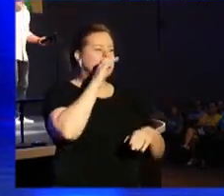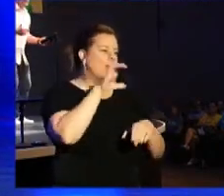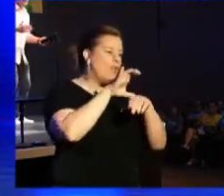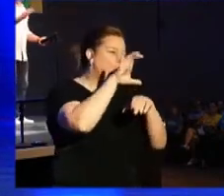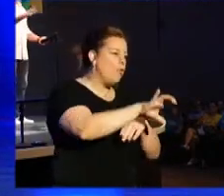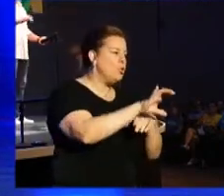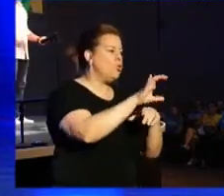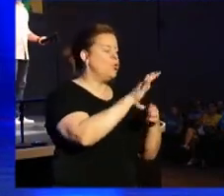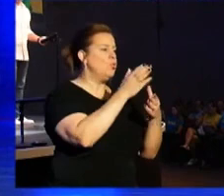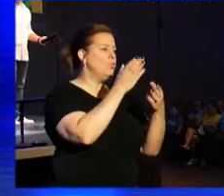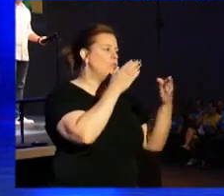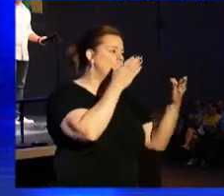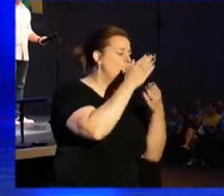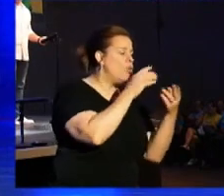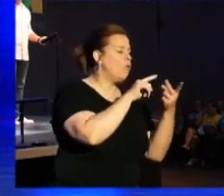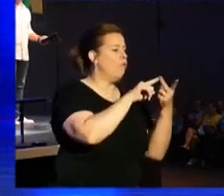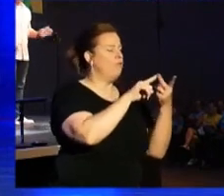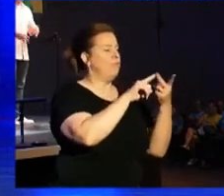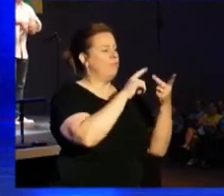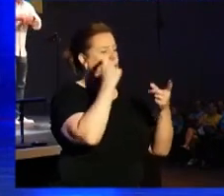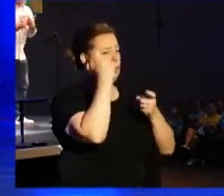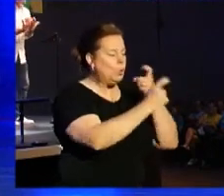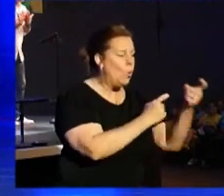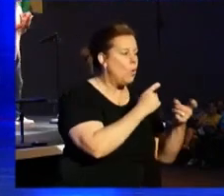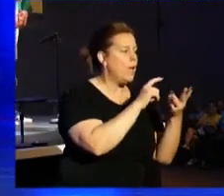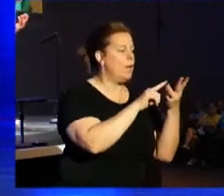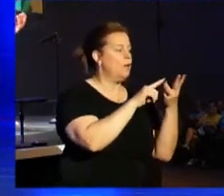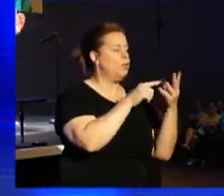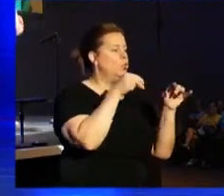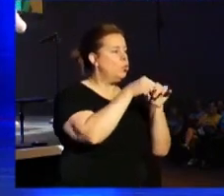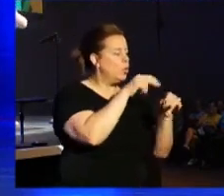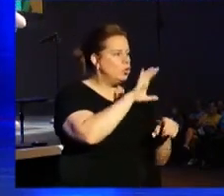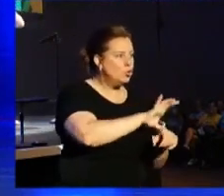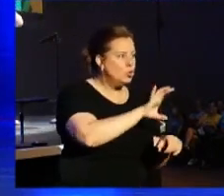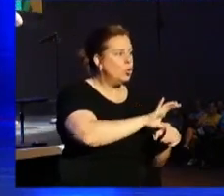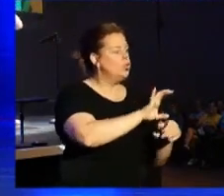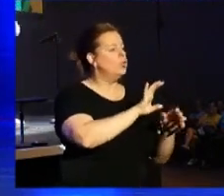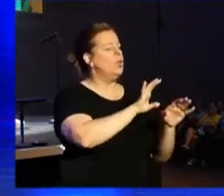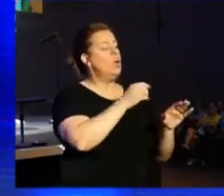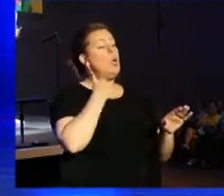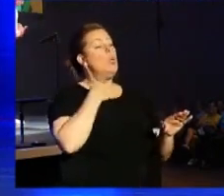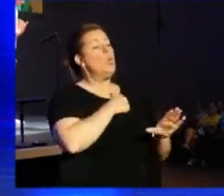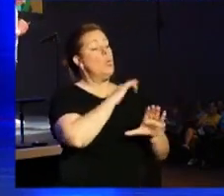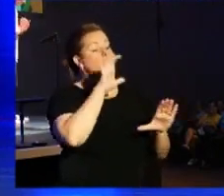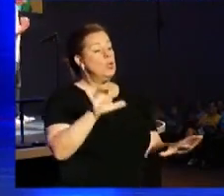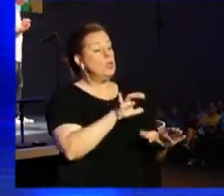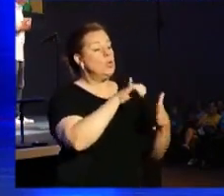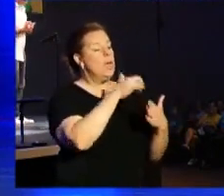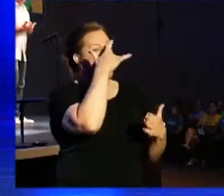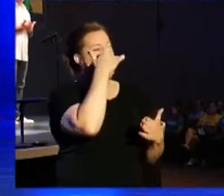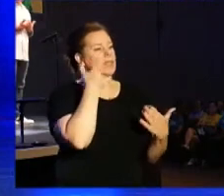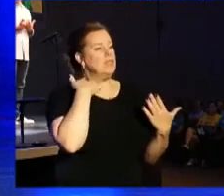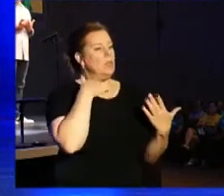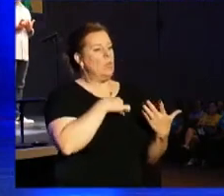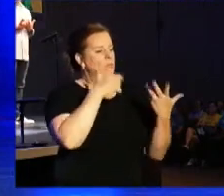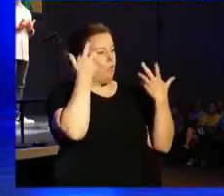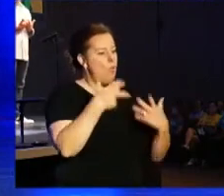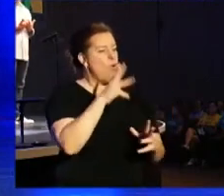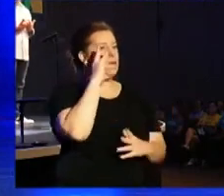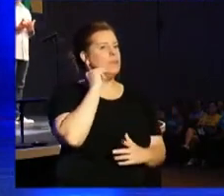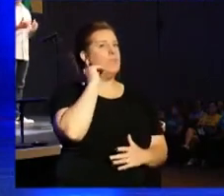or make you join a small group. But we're able to do these things because we've experienced his love.